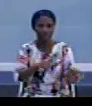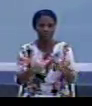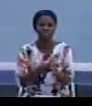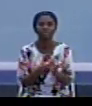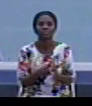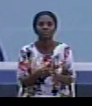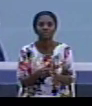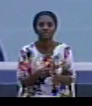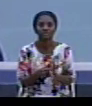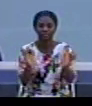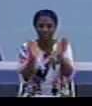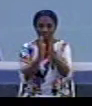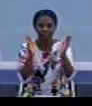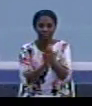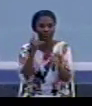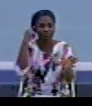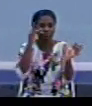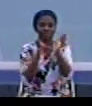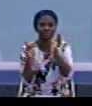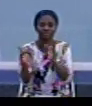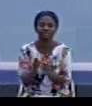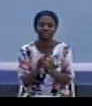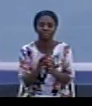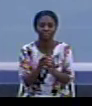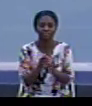Jesus Christ.